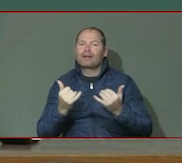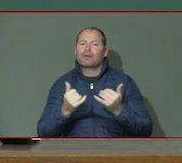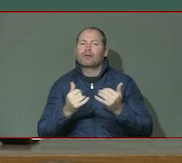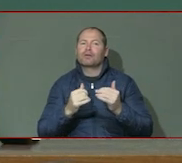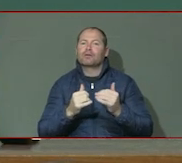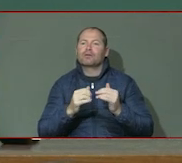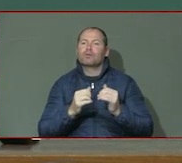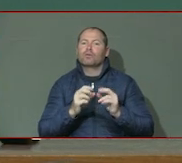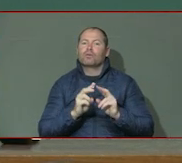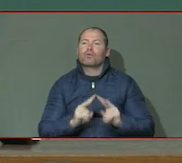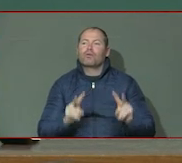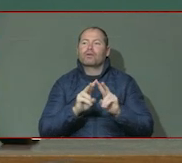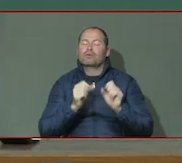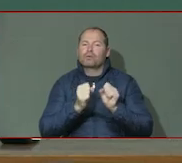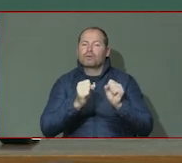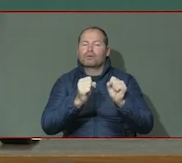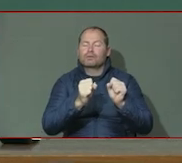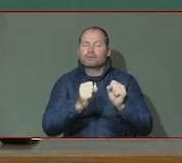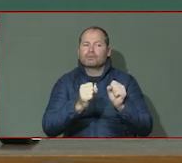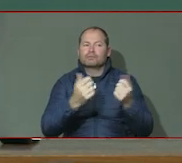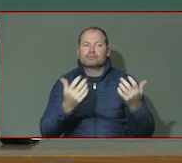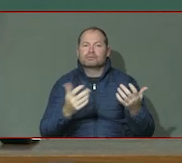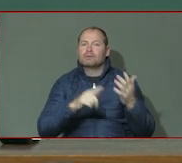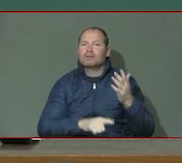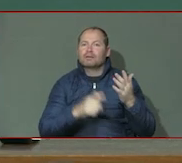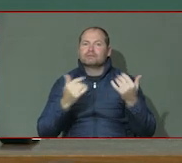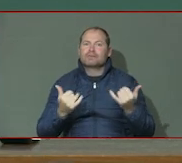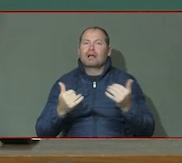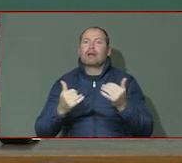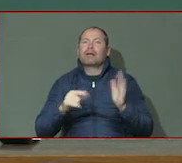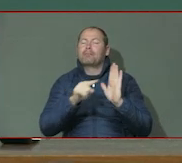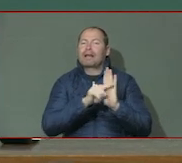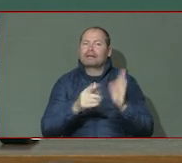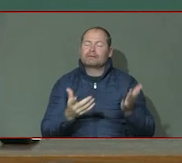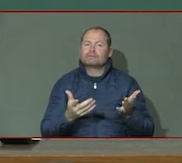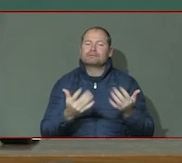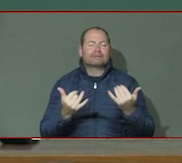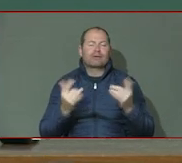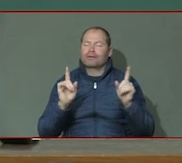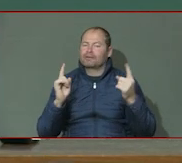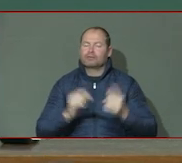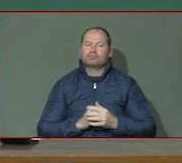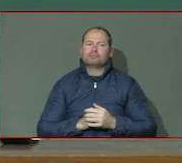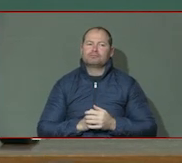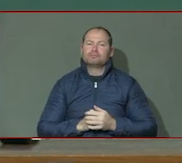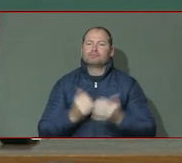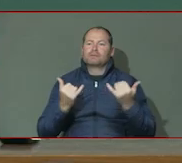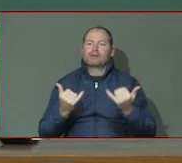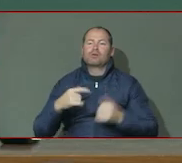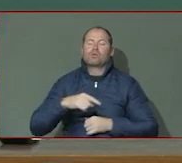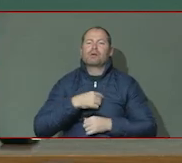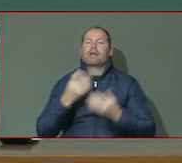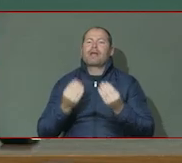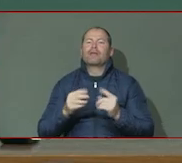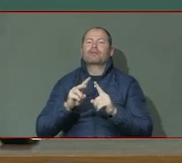happen. So we just subtract 1 rand from the carrying value. And then we had new equipment.